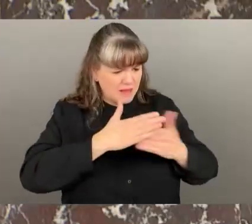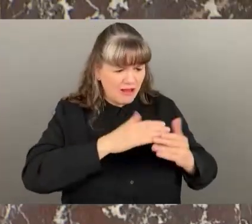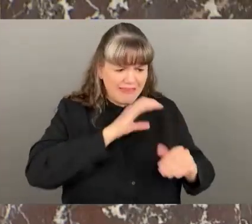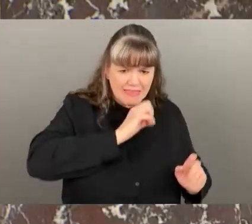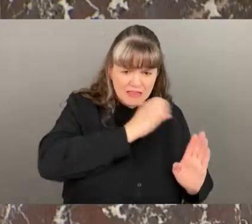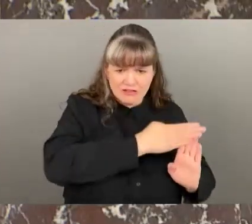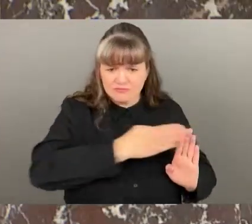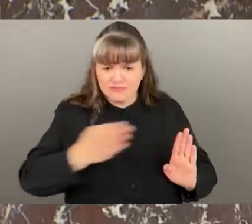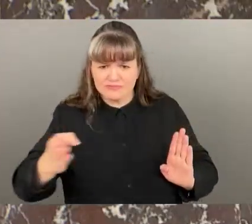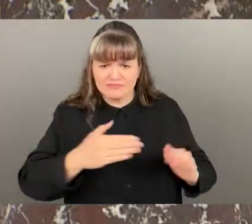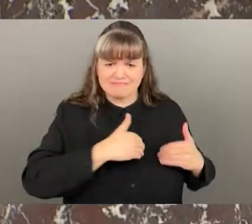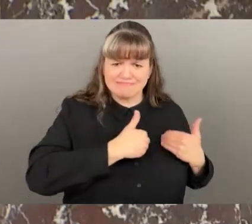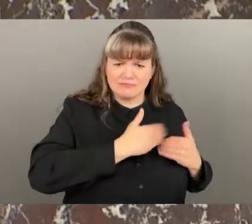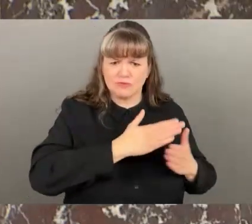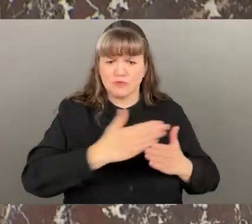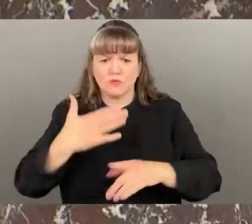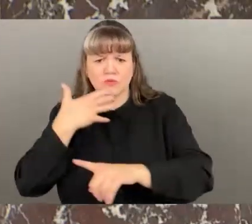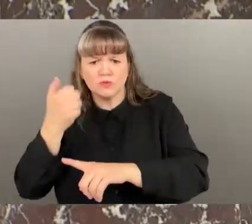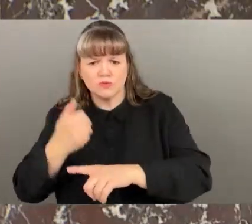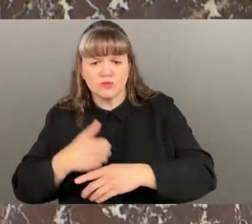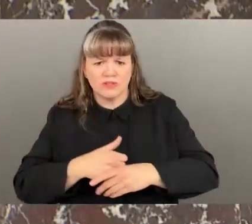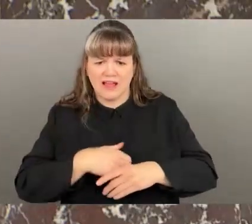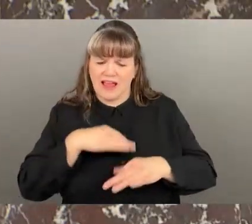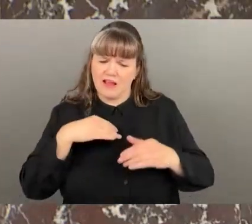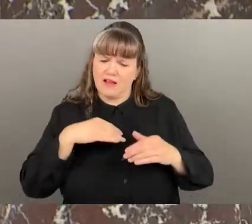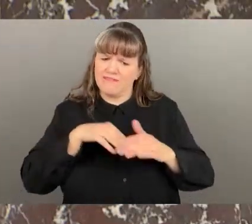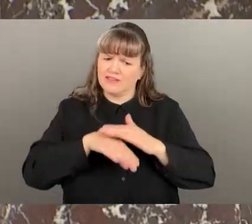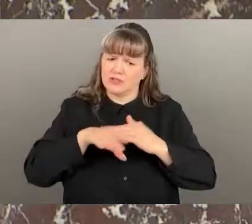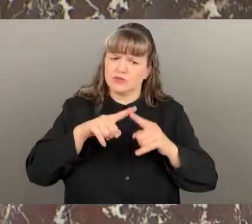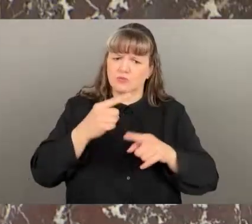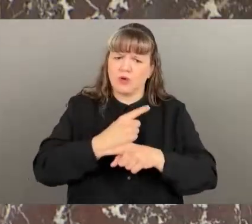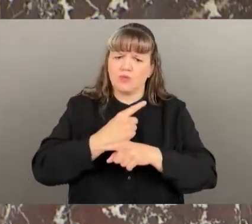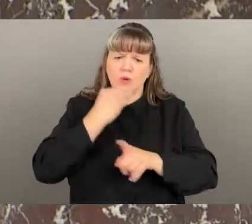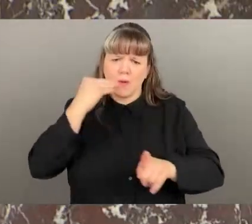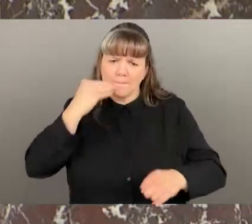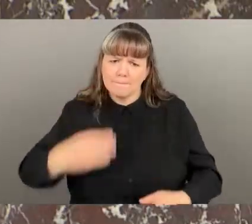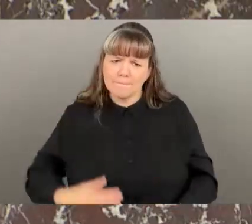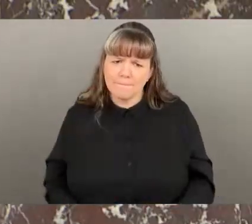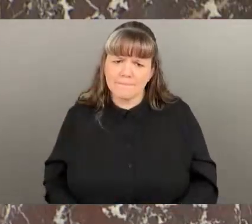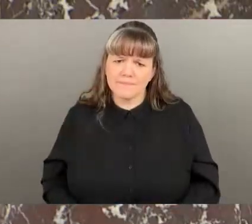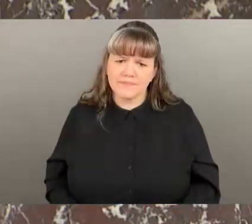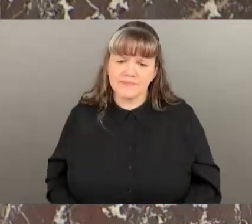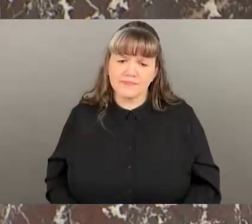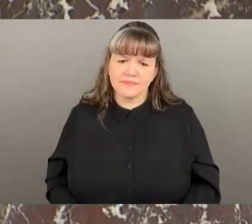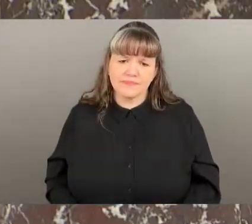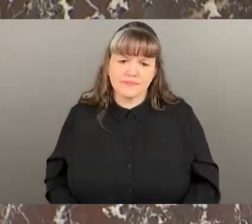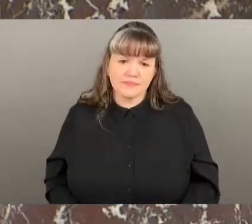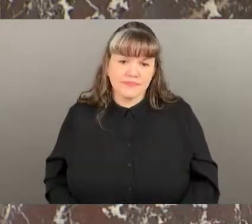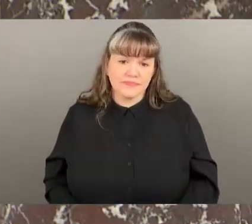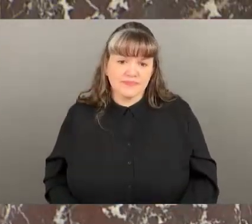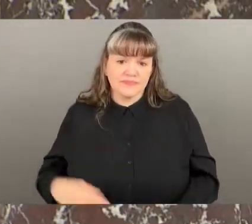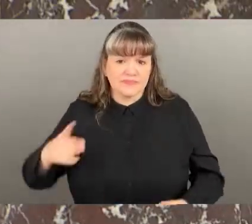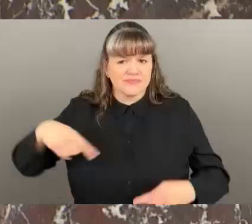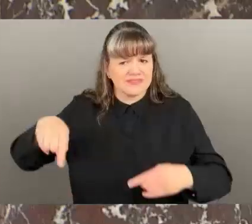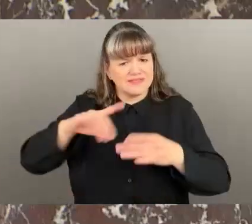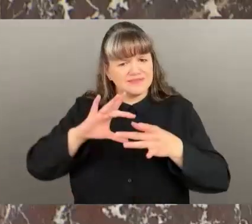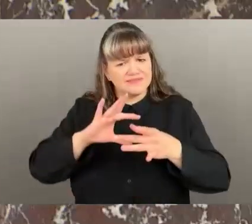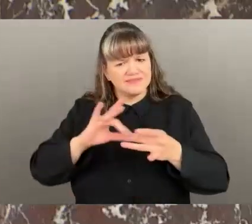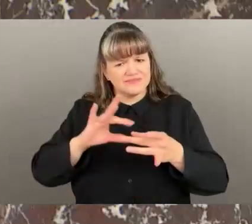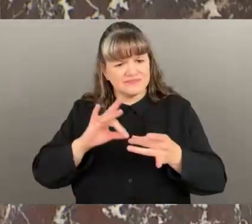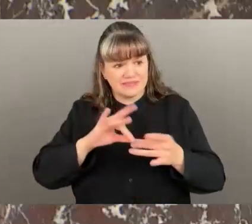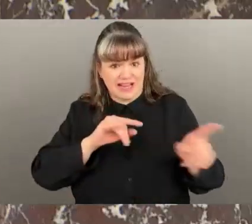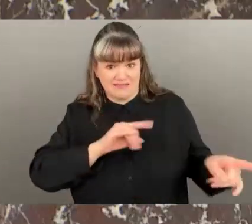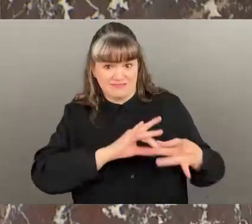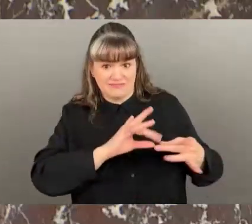this individual was sleeping in an emergency weather shelter. I heard it. I'll check the record. But